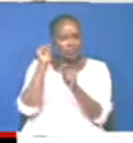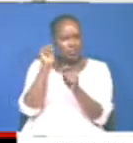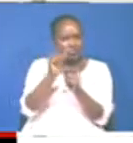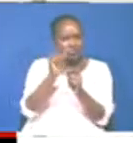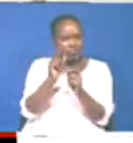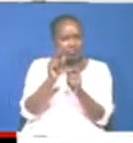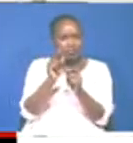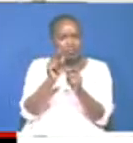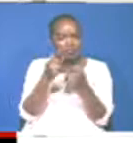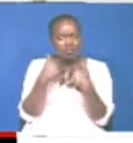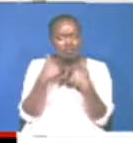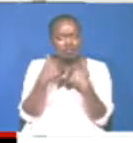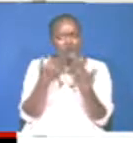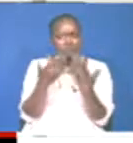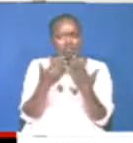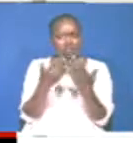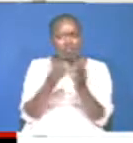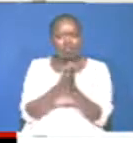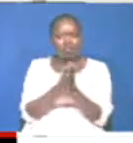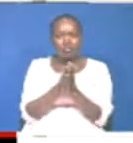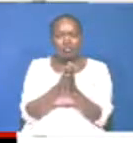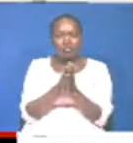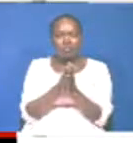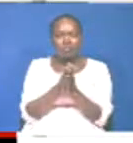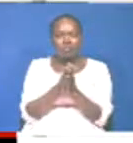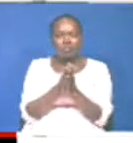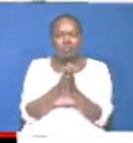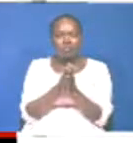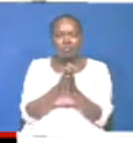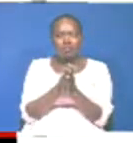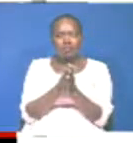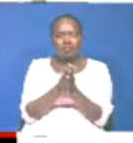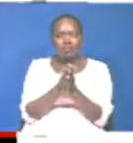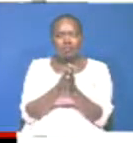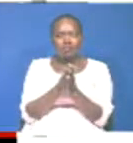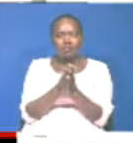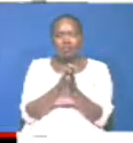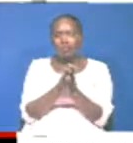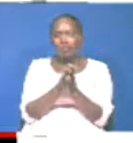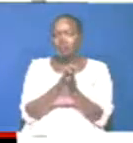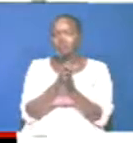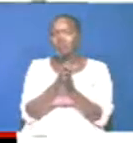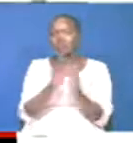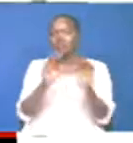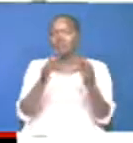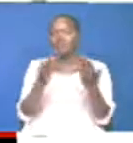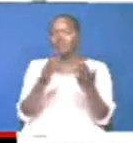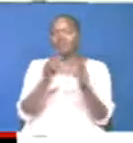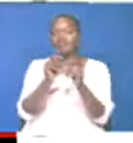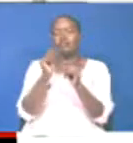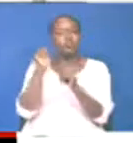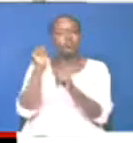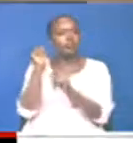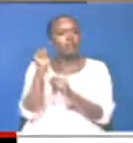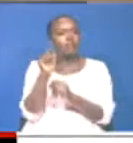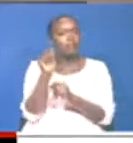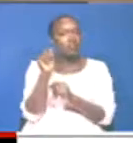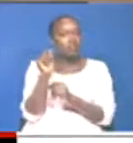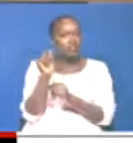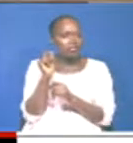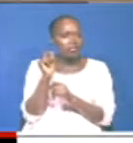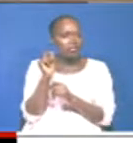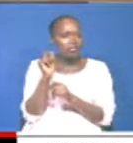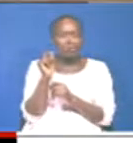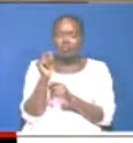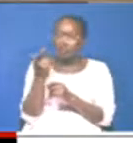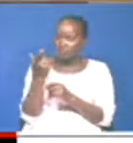of Tido Muhando. Tido Muhando, yes. For the Festival of Darts absolutely. With David Drontana. Absolutely. I had actually gotten